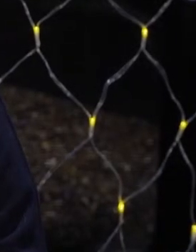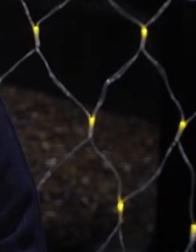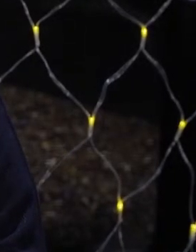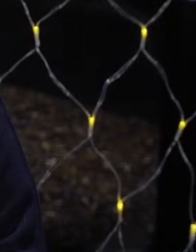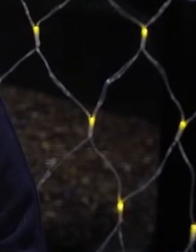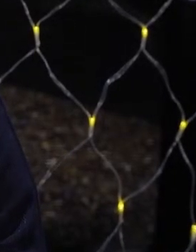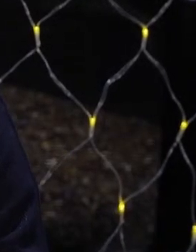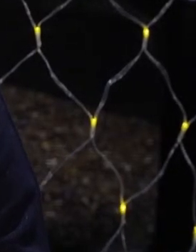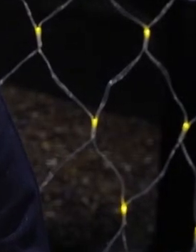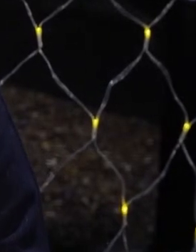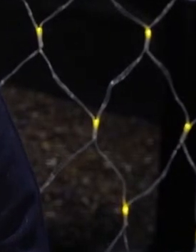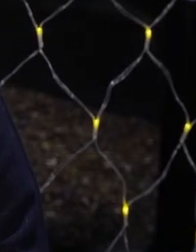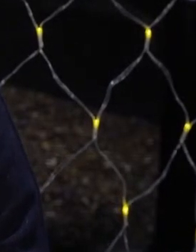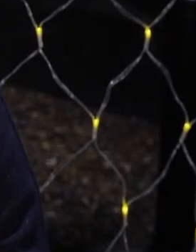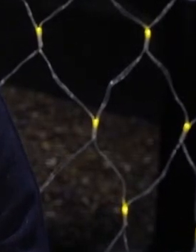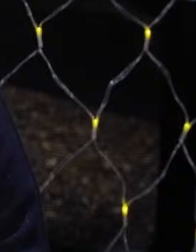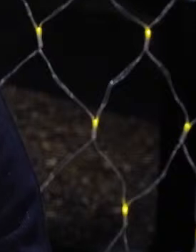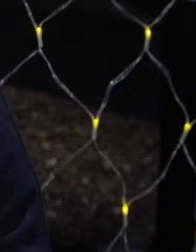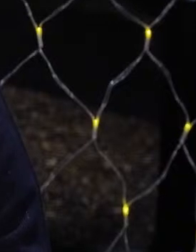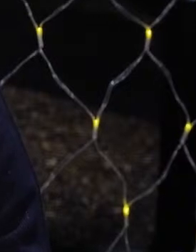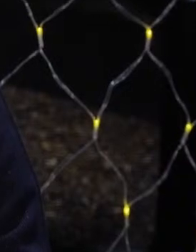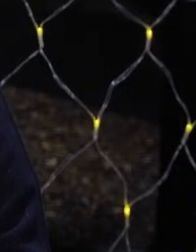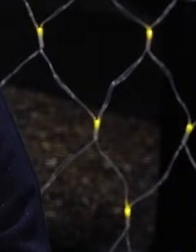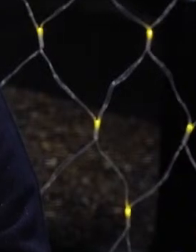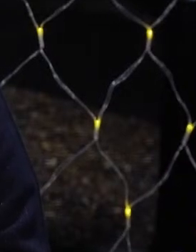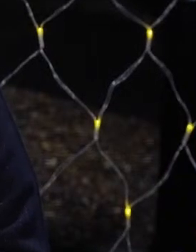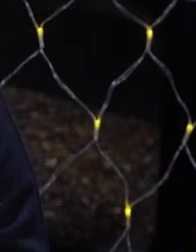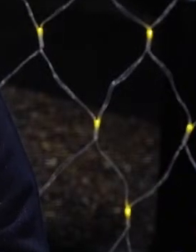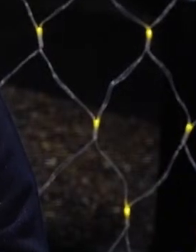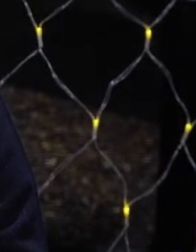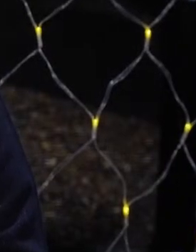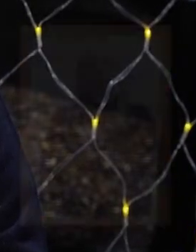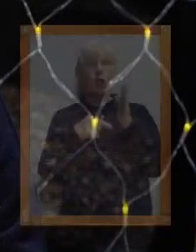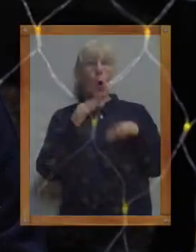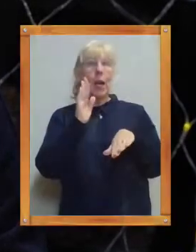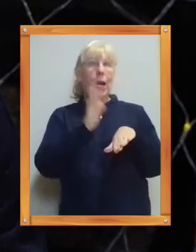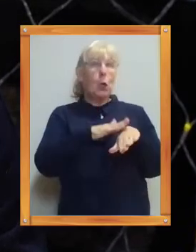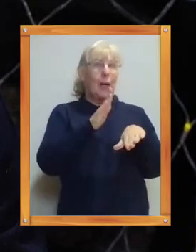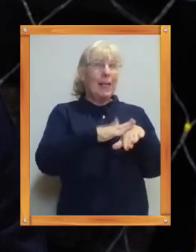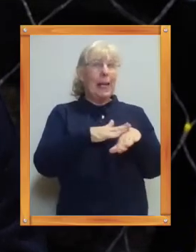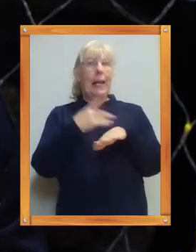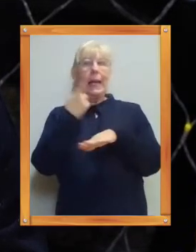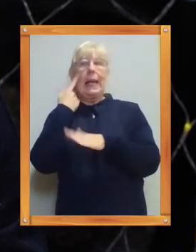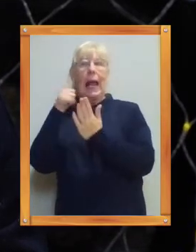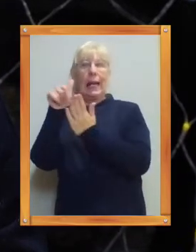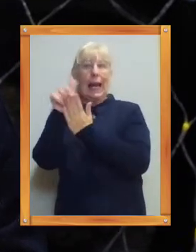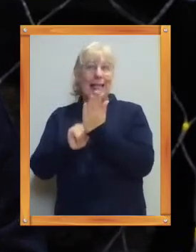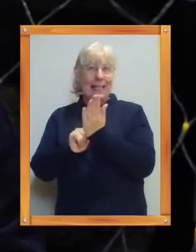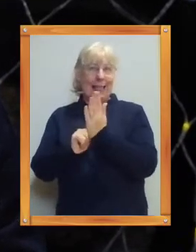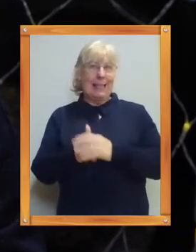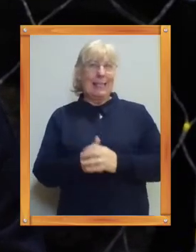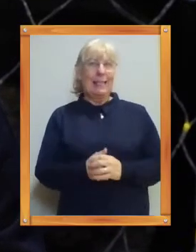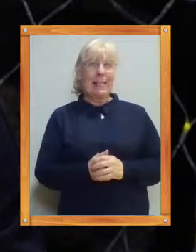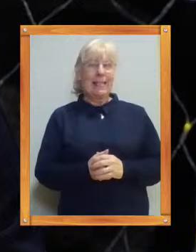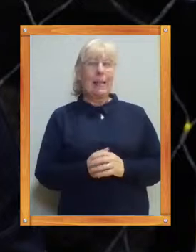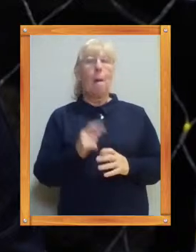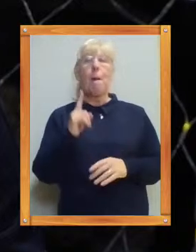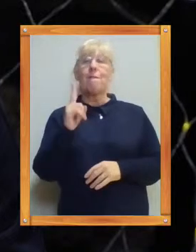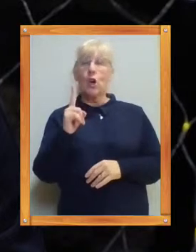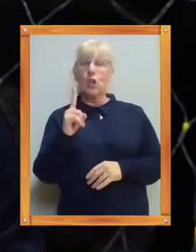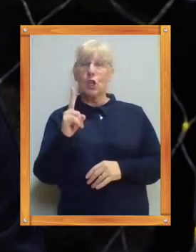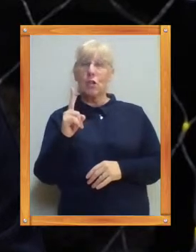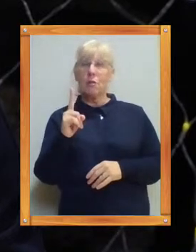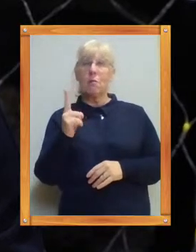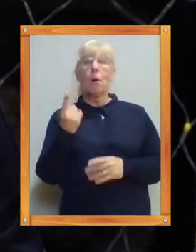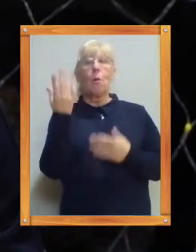for a final check on the Randalstown Naughty and Nice lists. But before we get to that, let's hear a few words from our